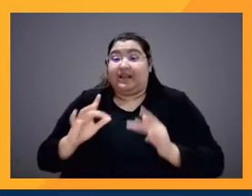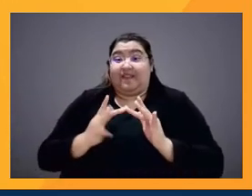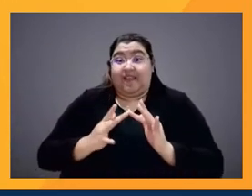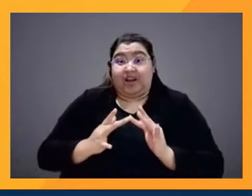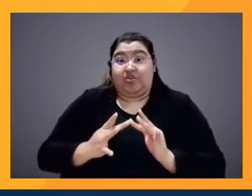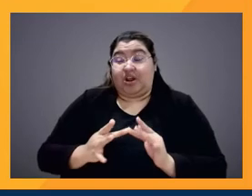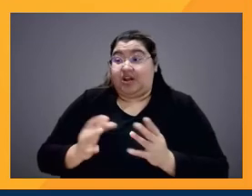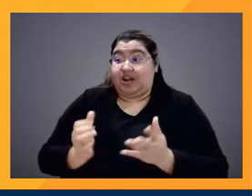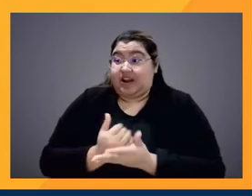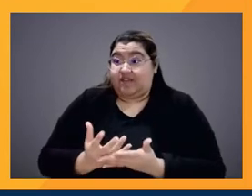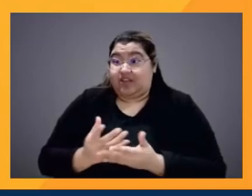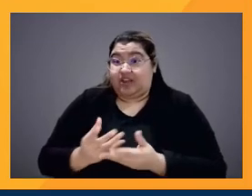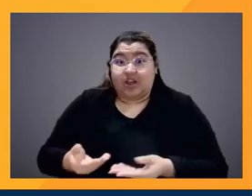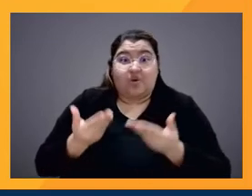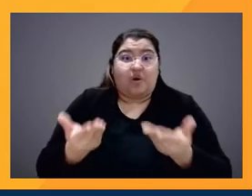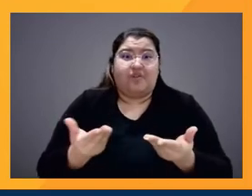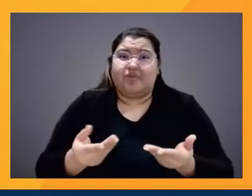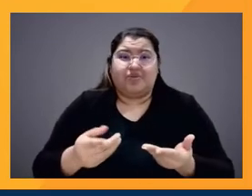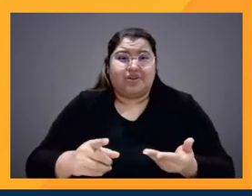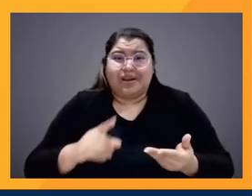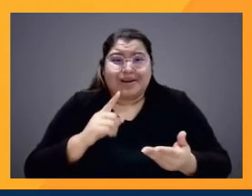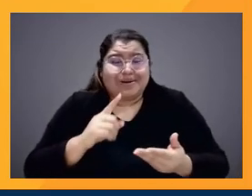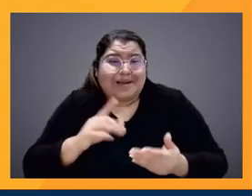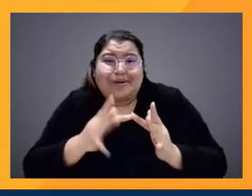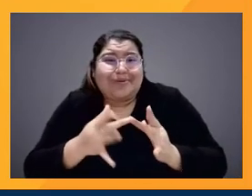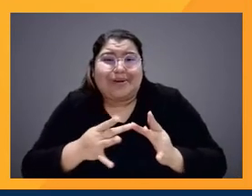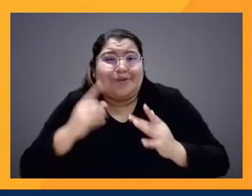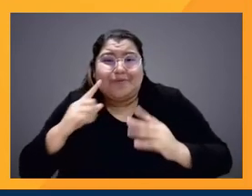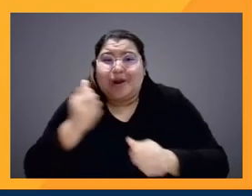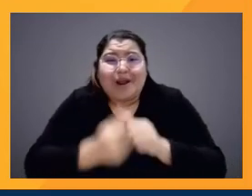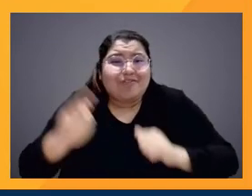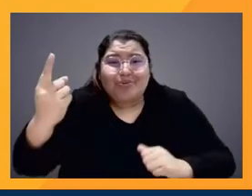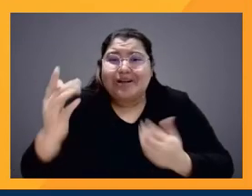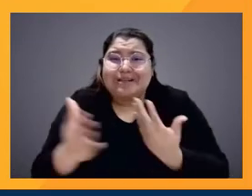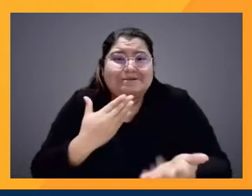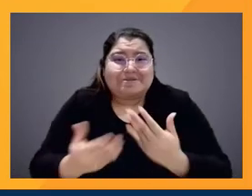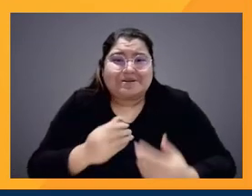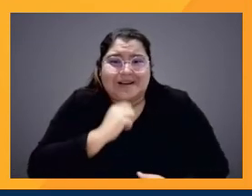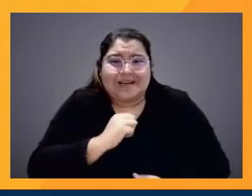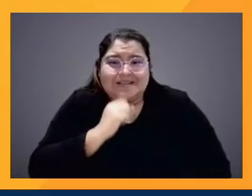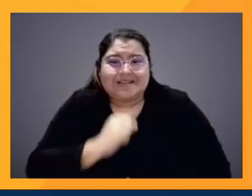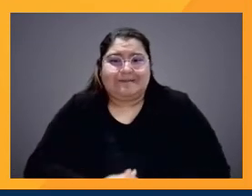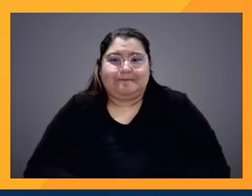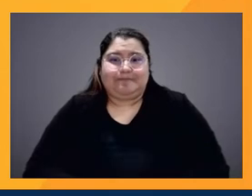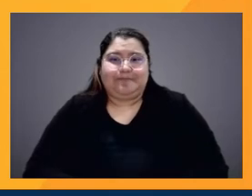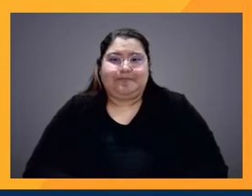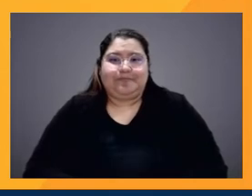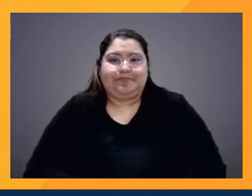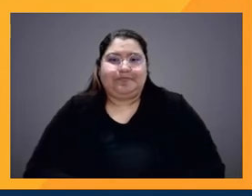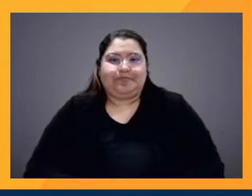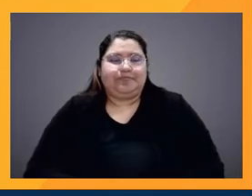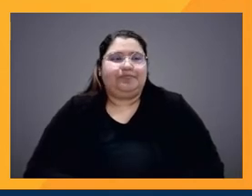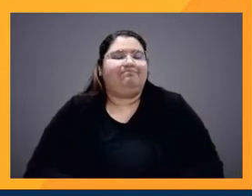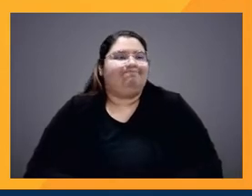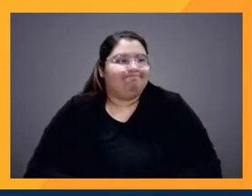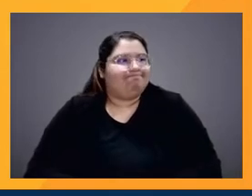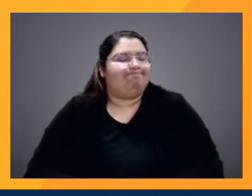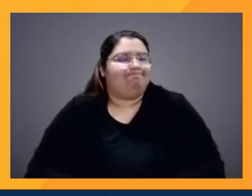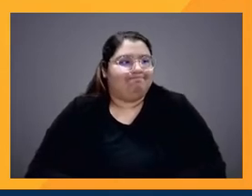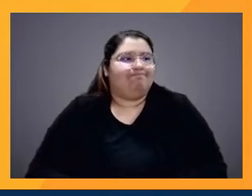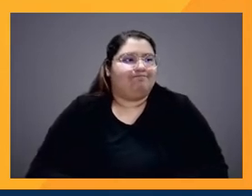these are populations that have a lot of other barriers to accessing the services that they need and deserve already.